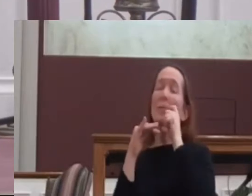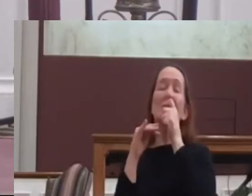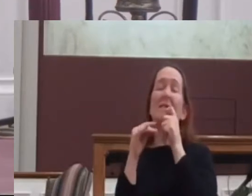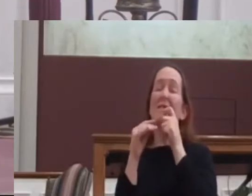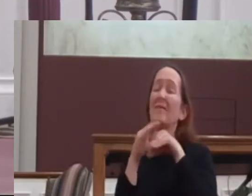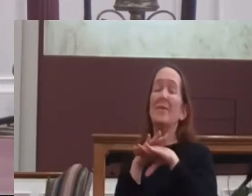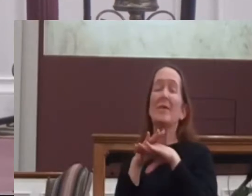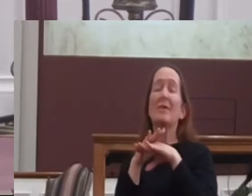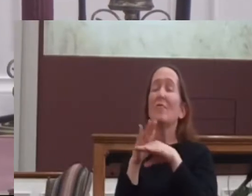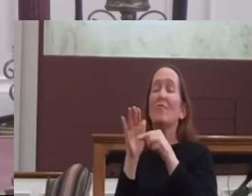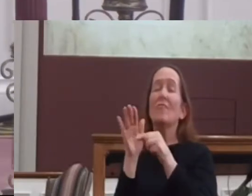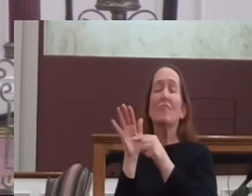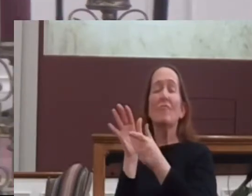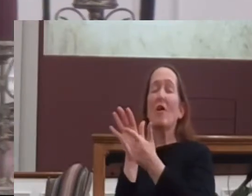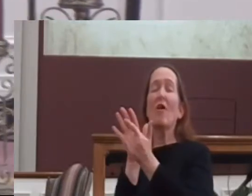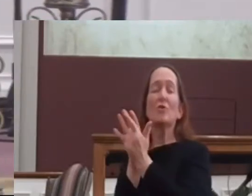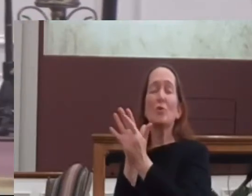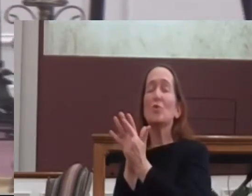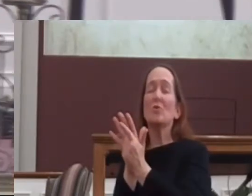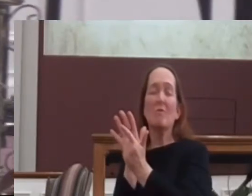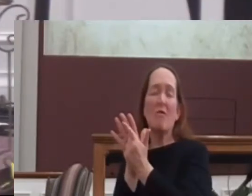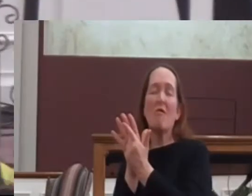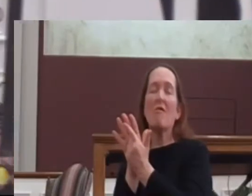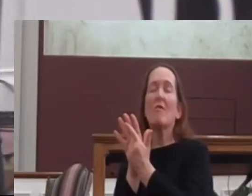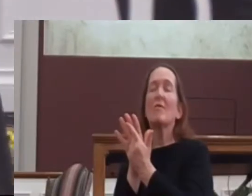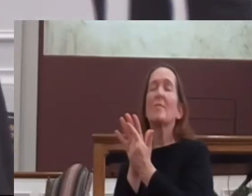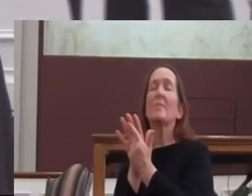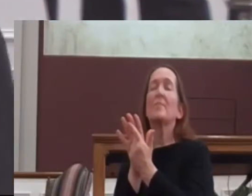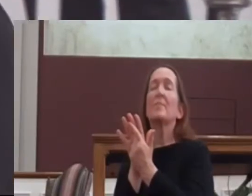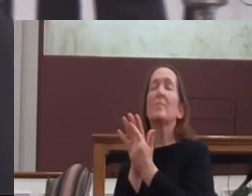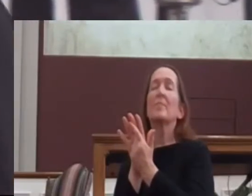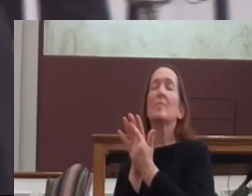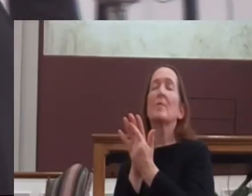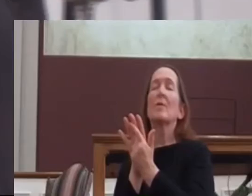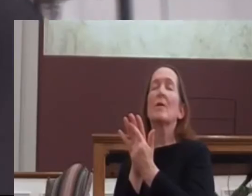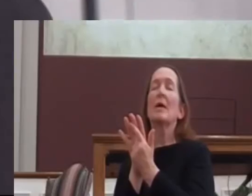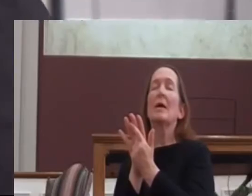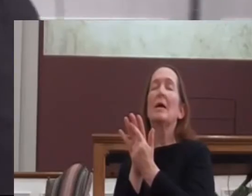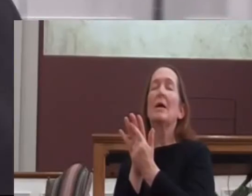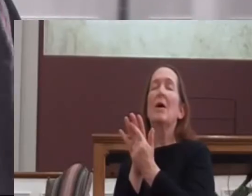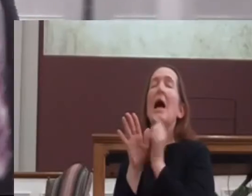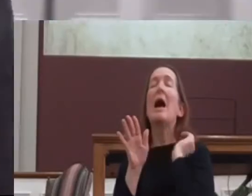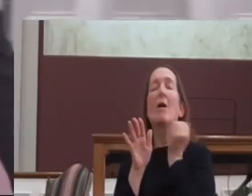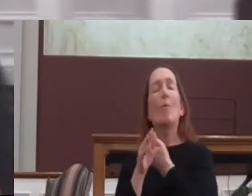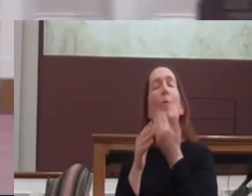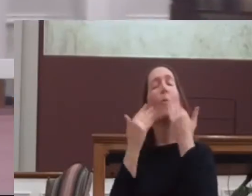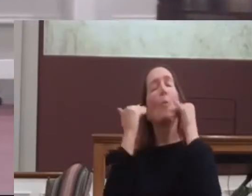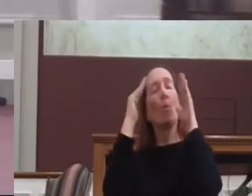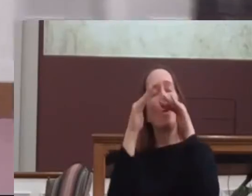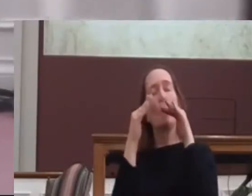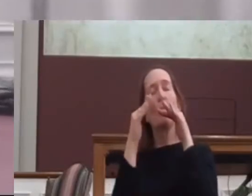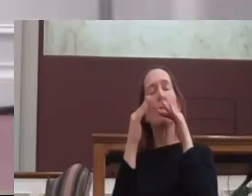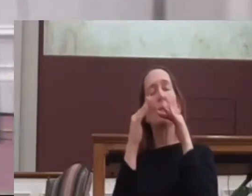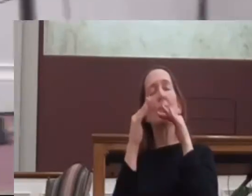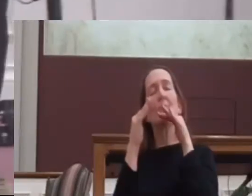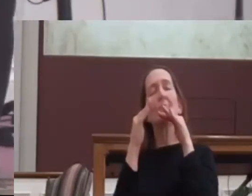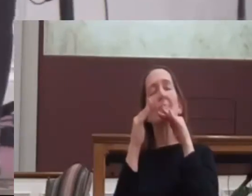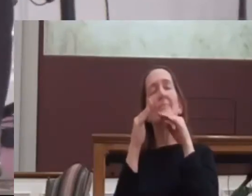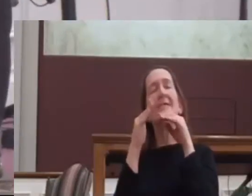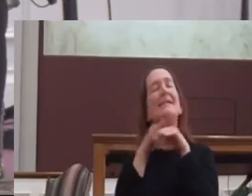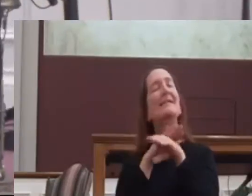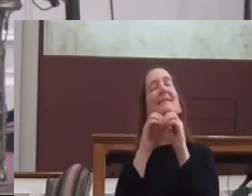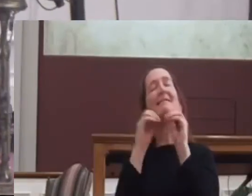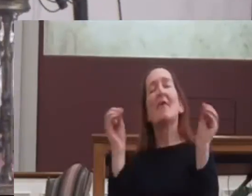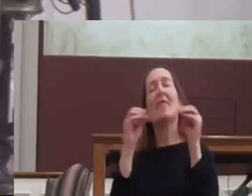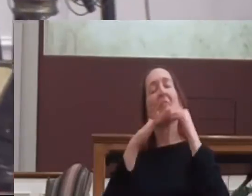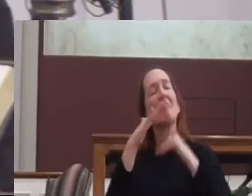in a constitution, even though we believe that the writers sought your will and direction for it. That is not where